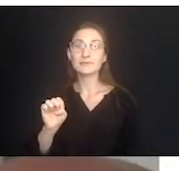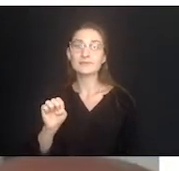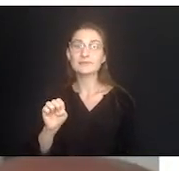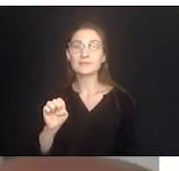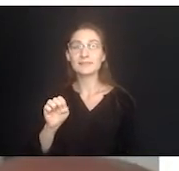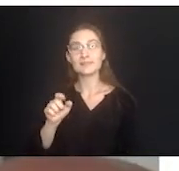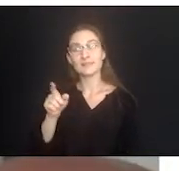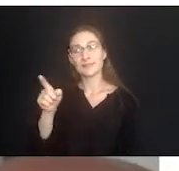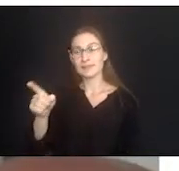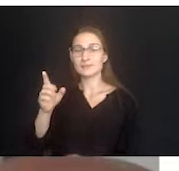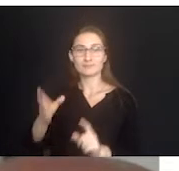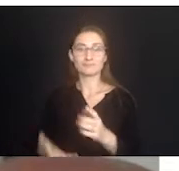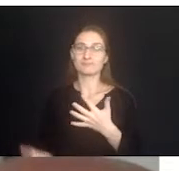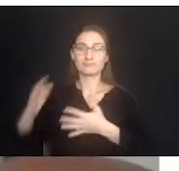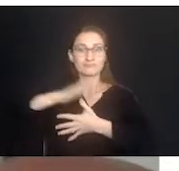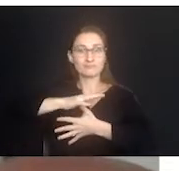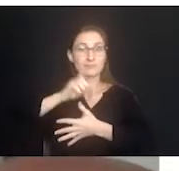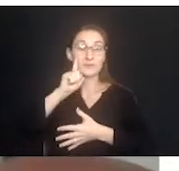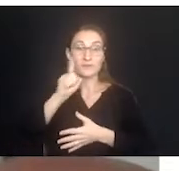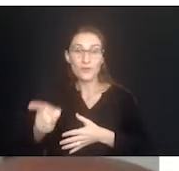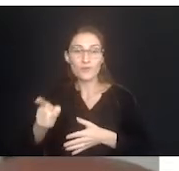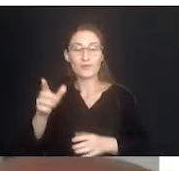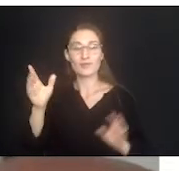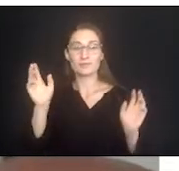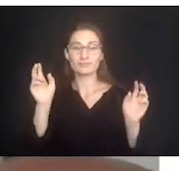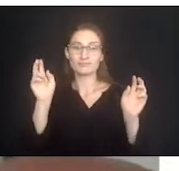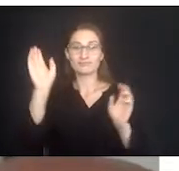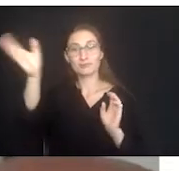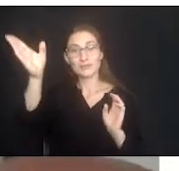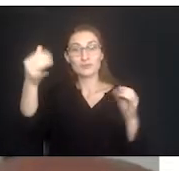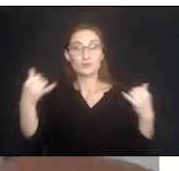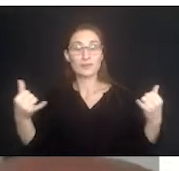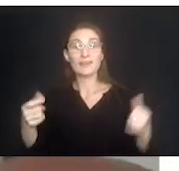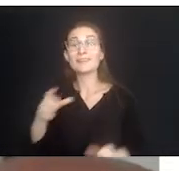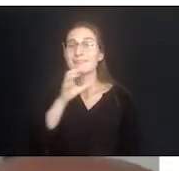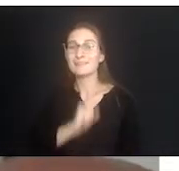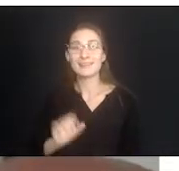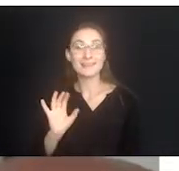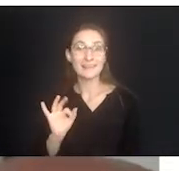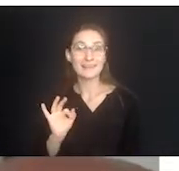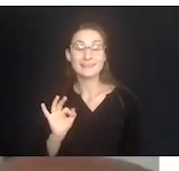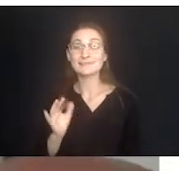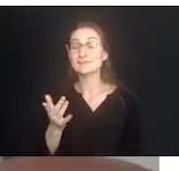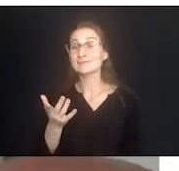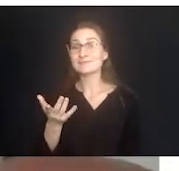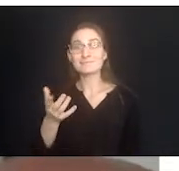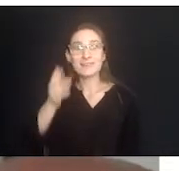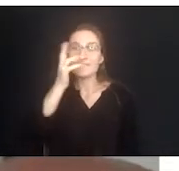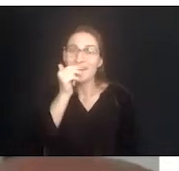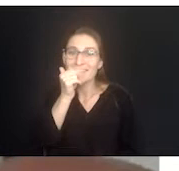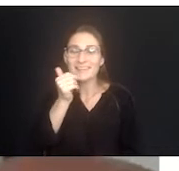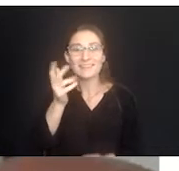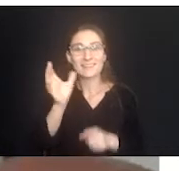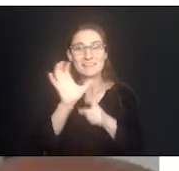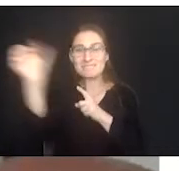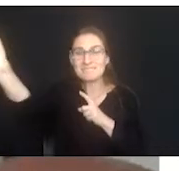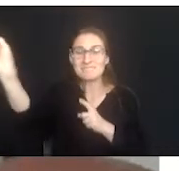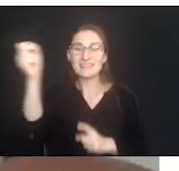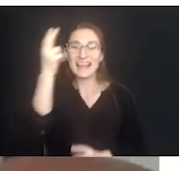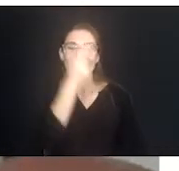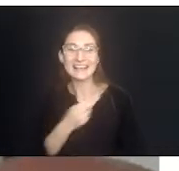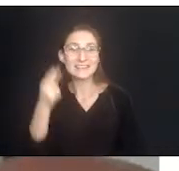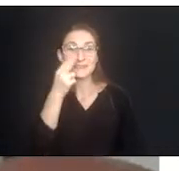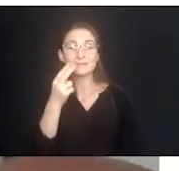Richie, of course, is the star and focus person of this presentation today. He's a 19-year-old teen who is funny, charming,